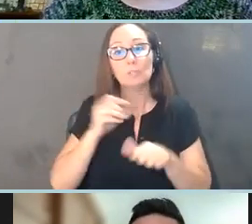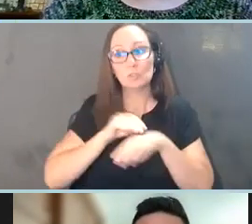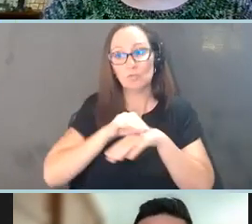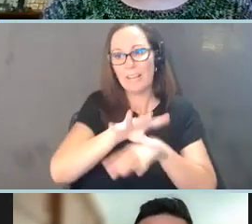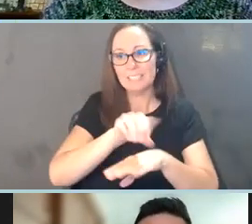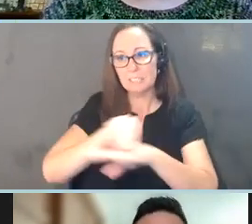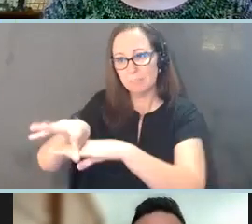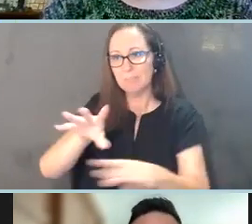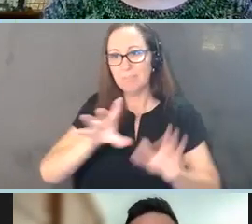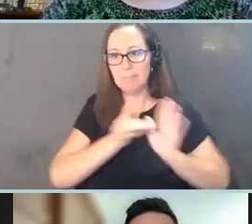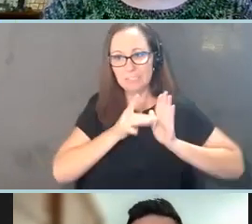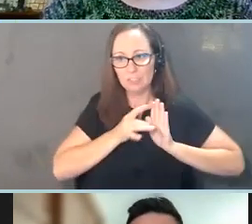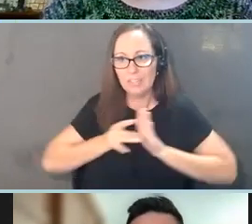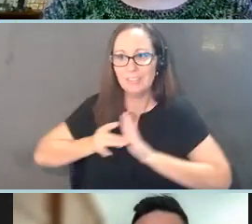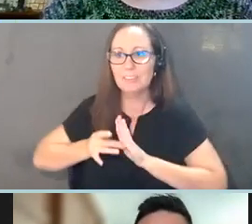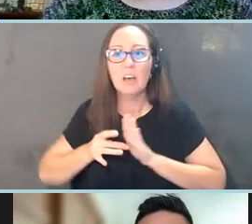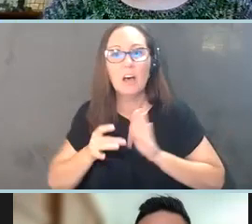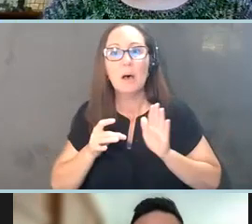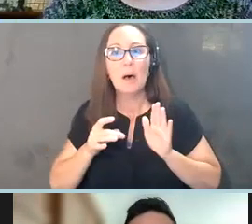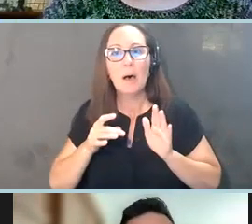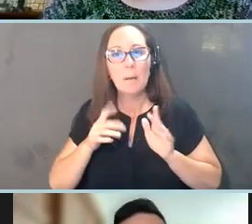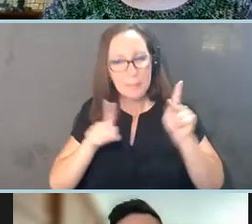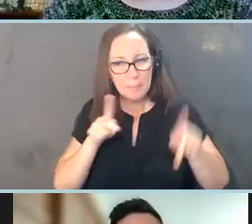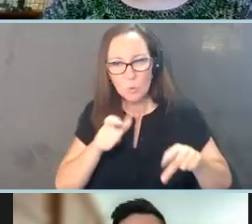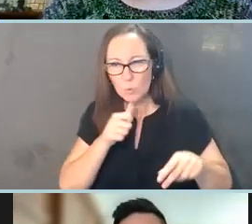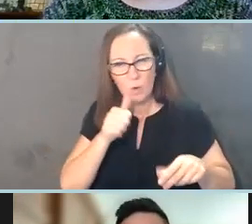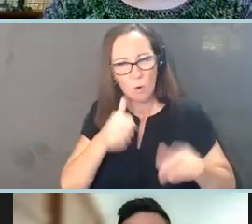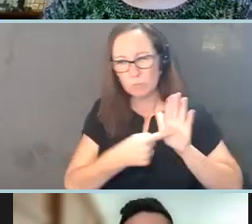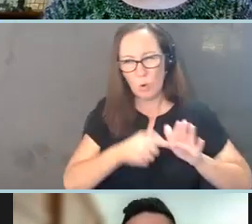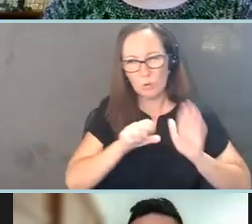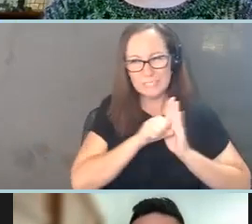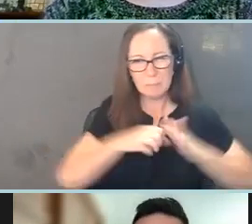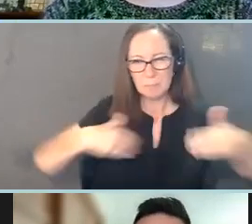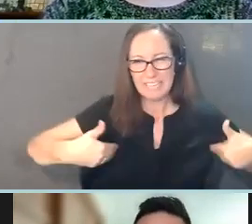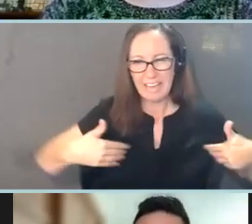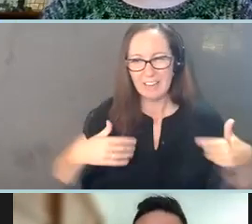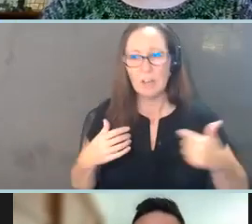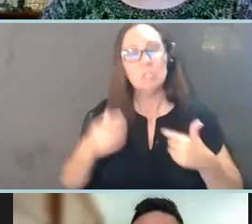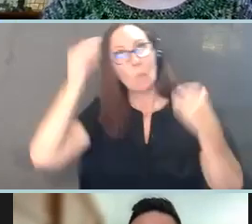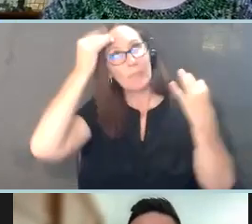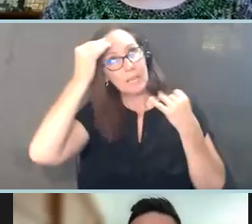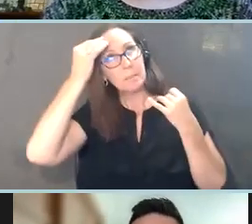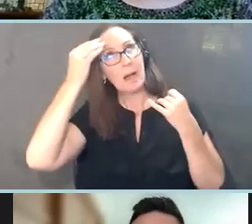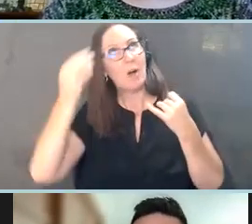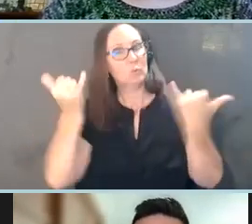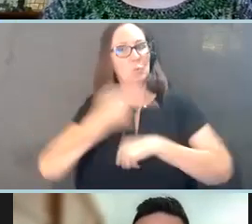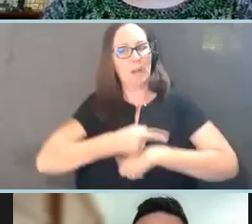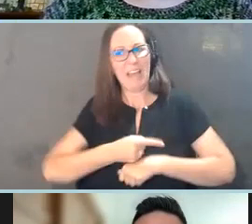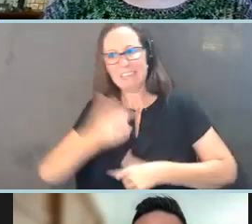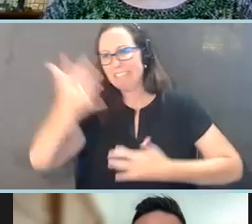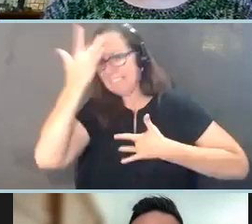might not have symptoms at the time. And that's kind of tricky. I want you to think about like today, right now. What if you were sick today, right now, woke up feeling really